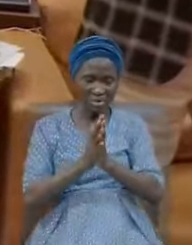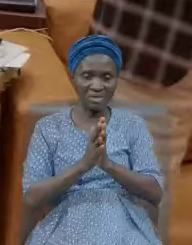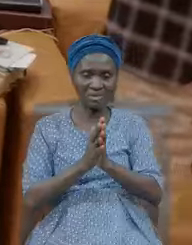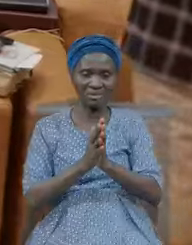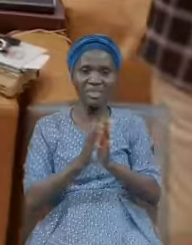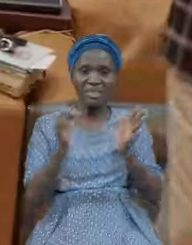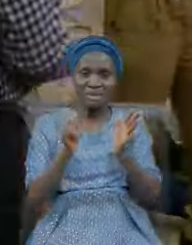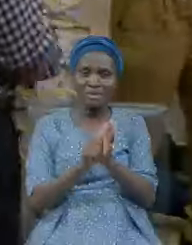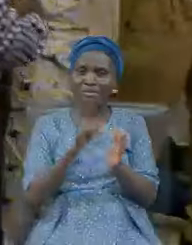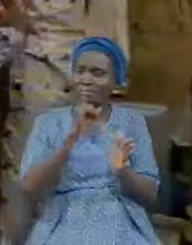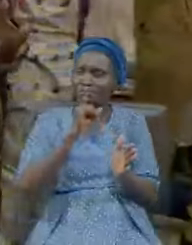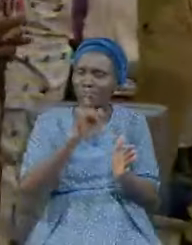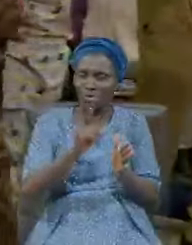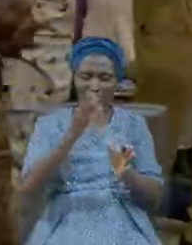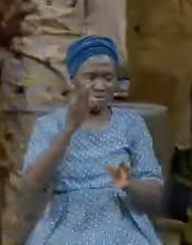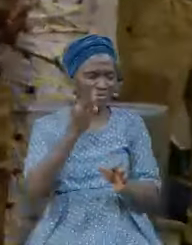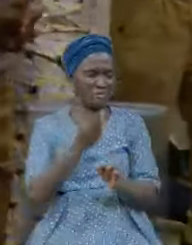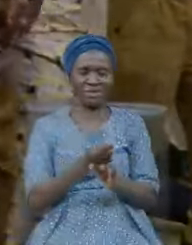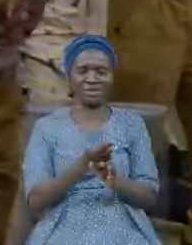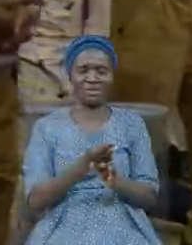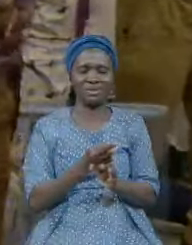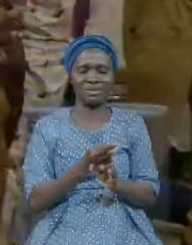Definite faith.